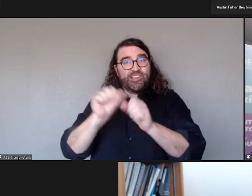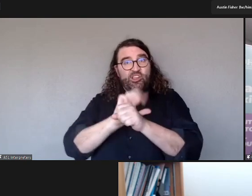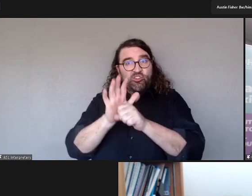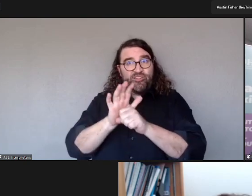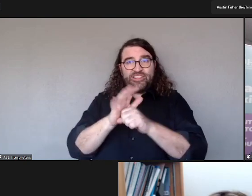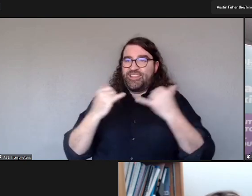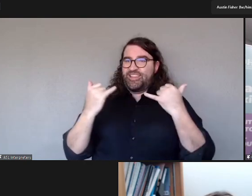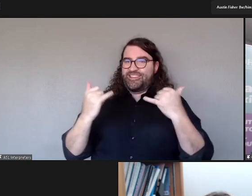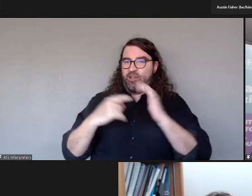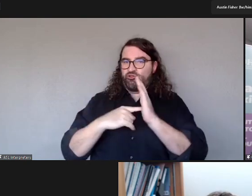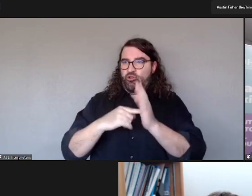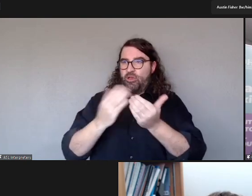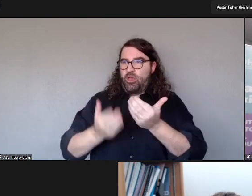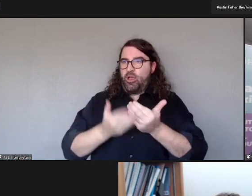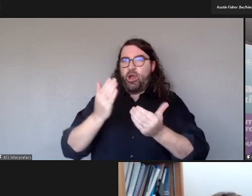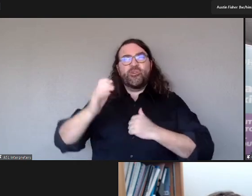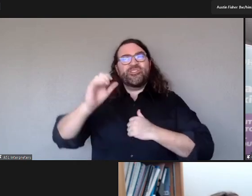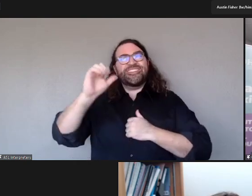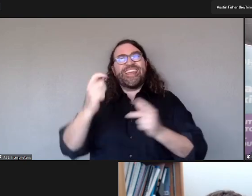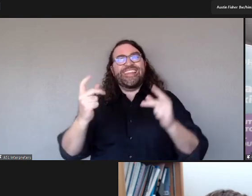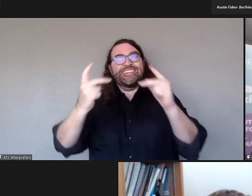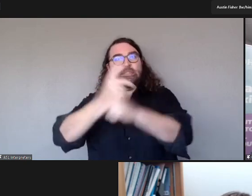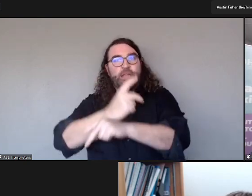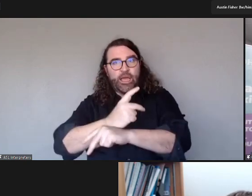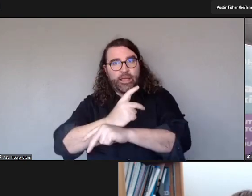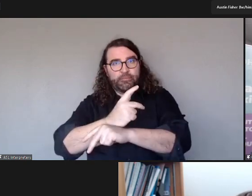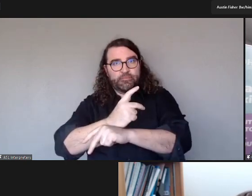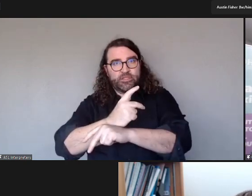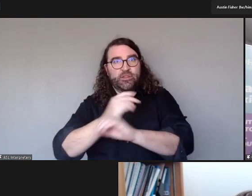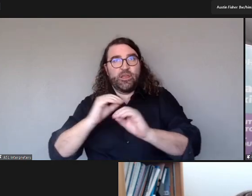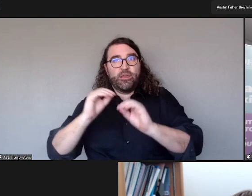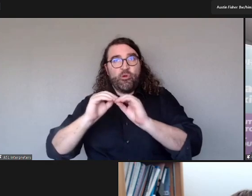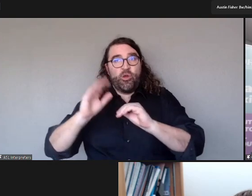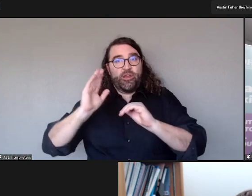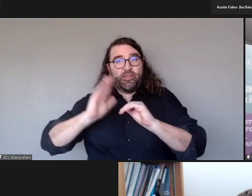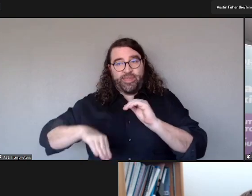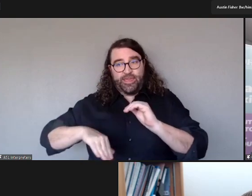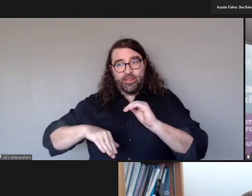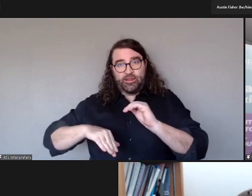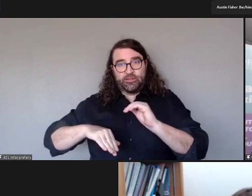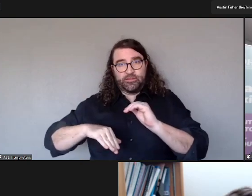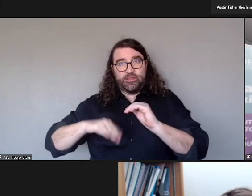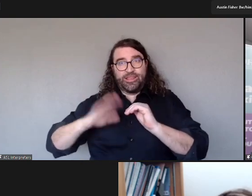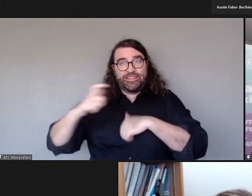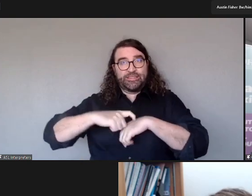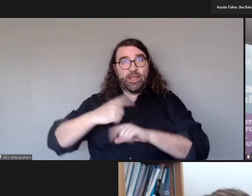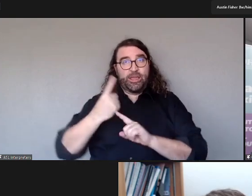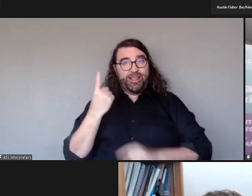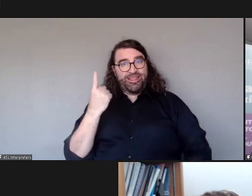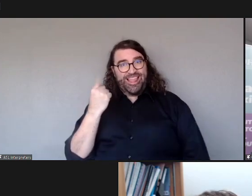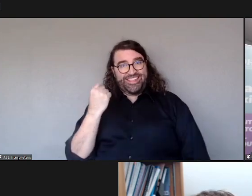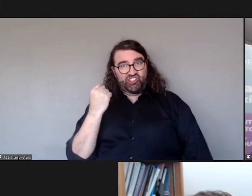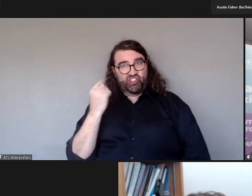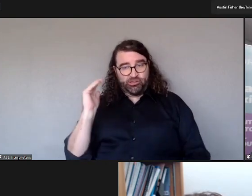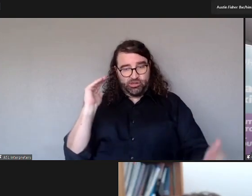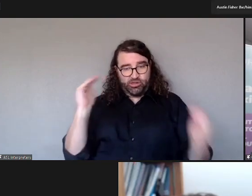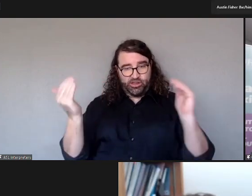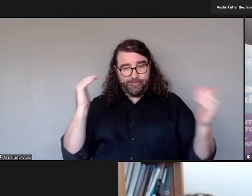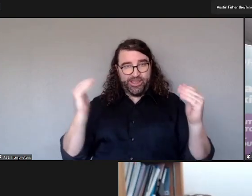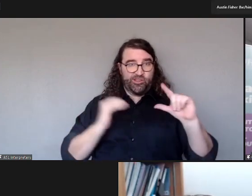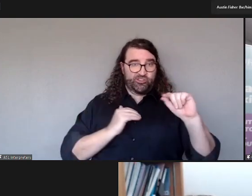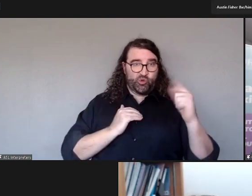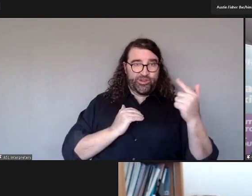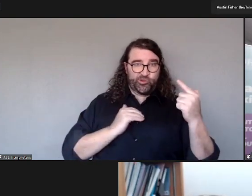at almost 10 times the number of cases that we were at this point last year, will